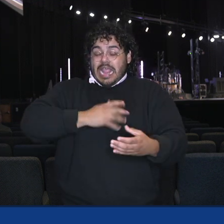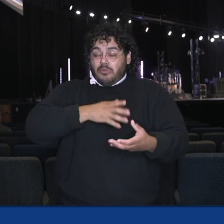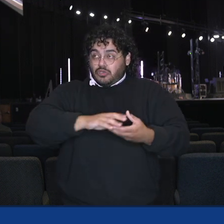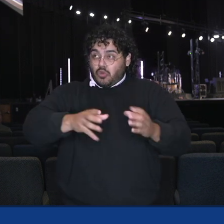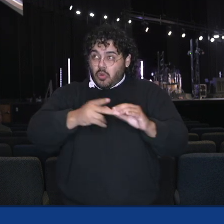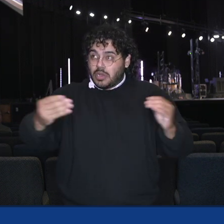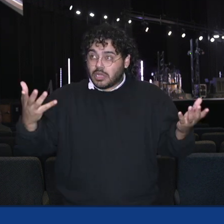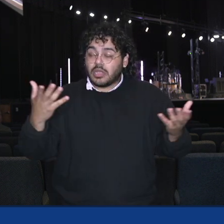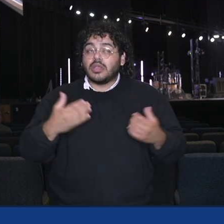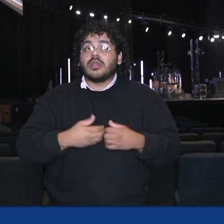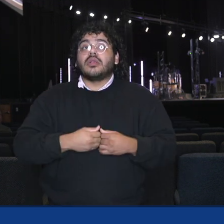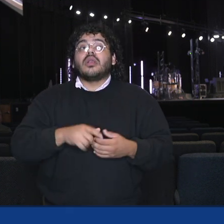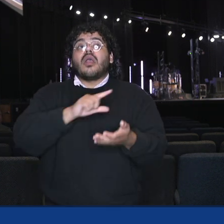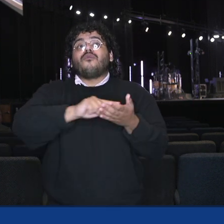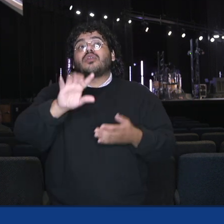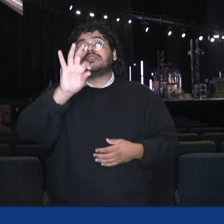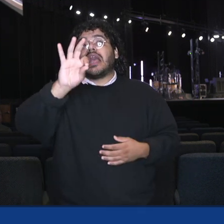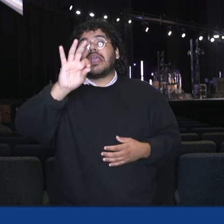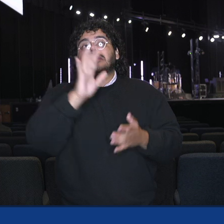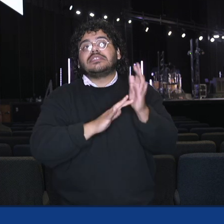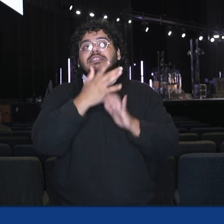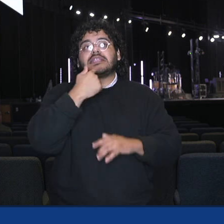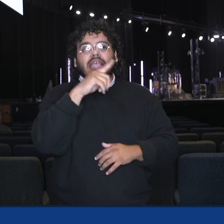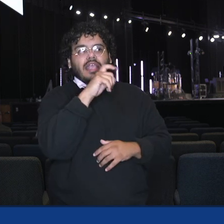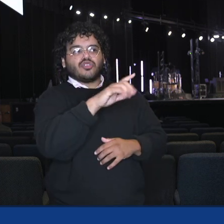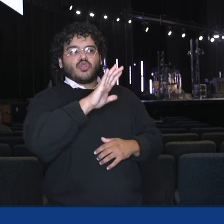Verse 9, Jesus asked him, "What's your name?"